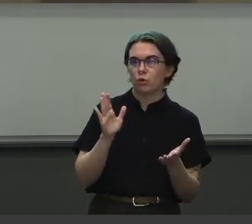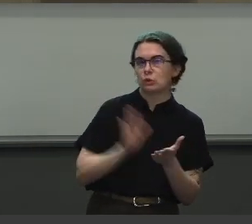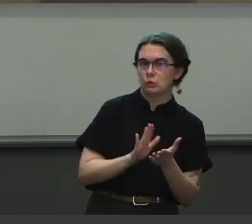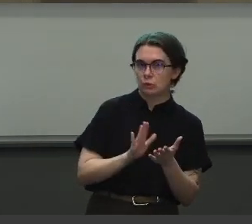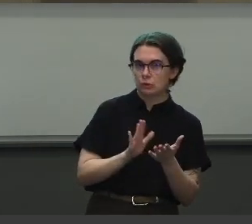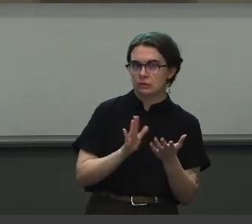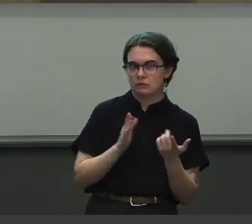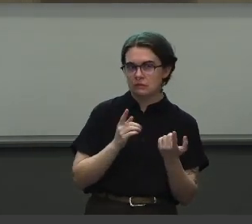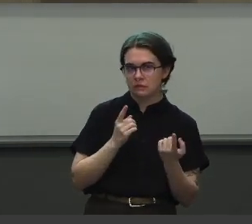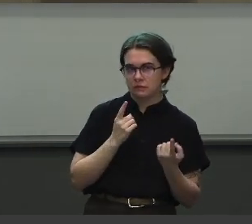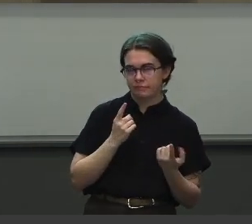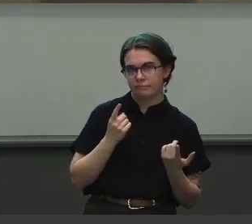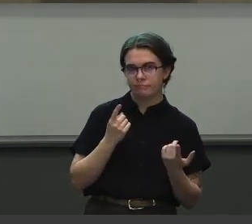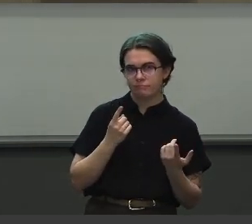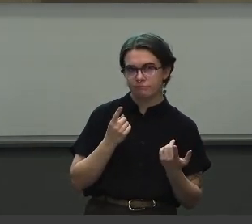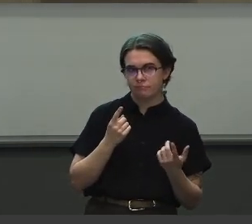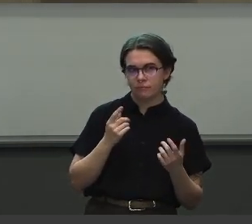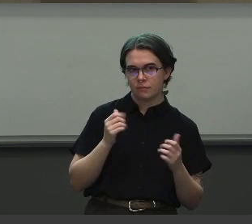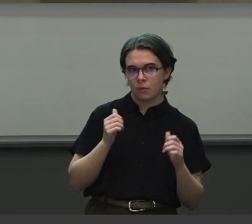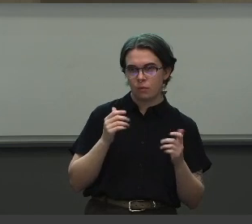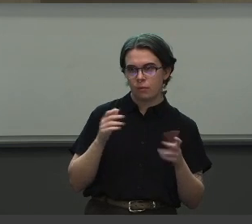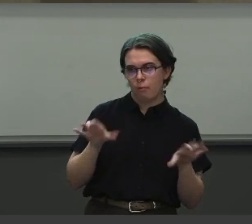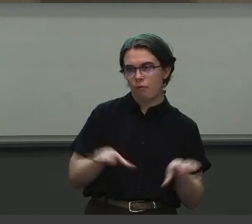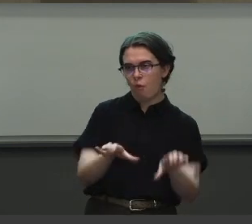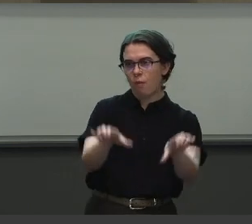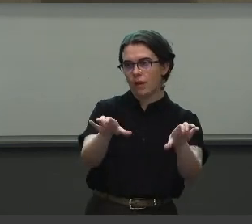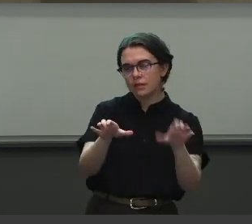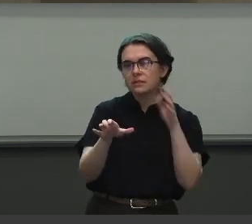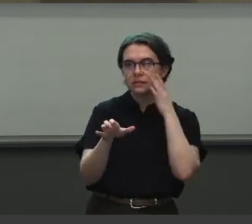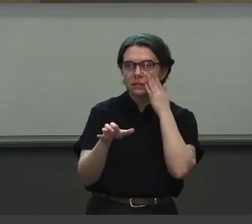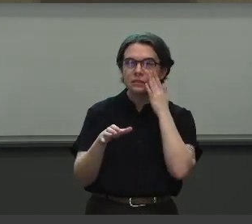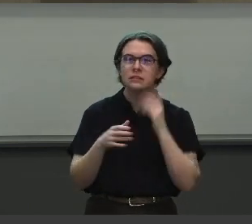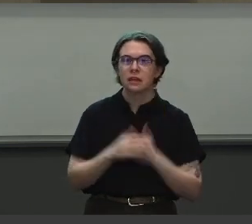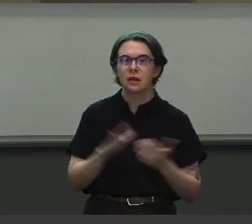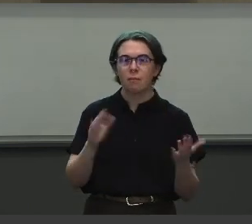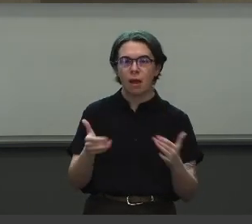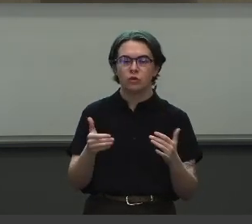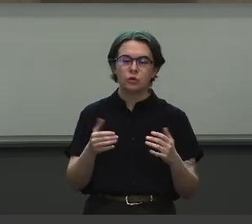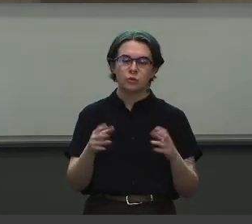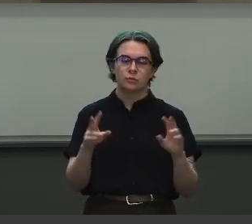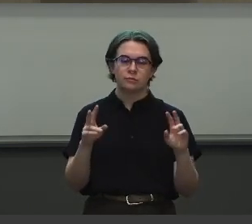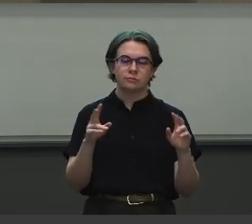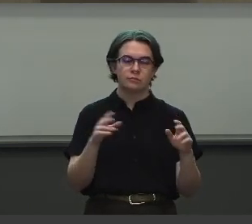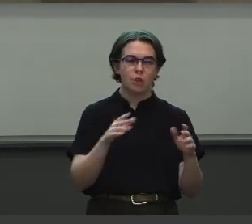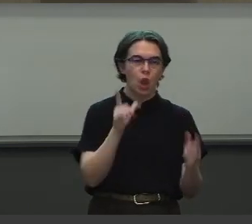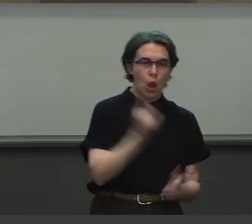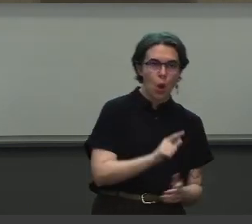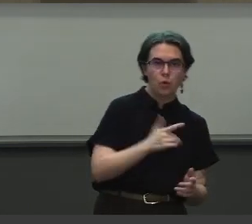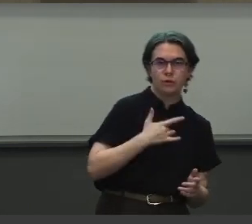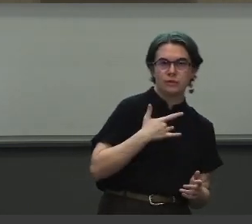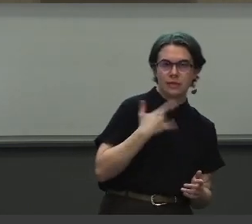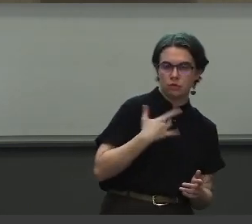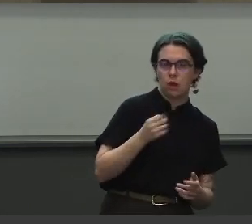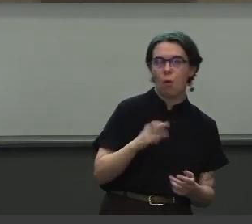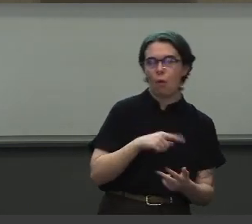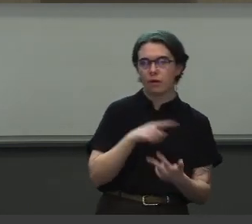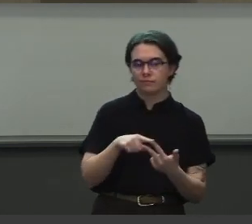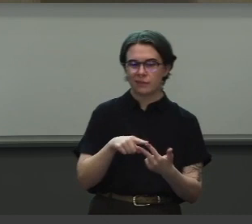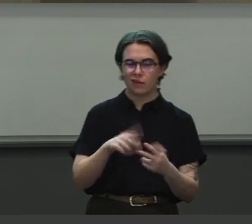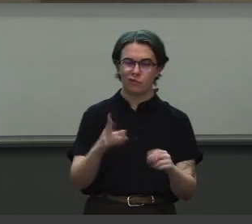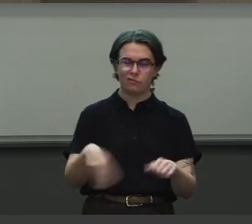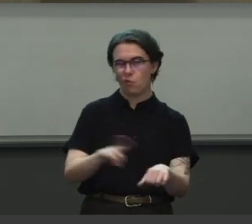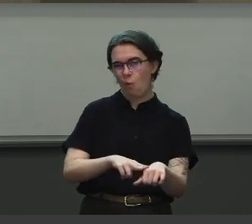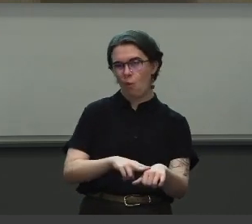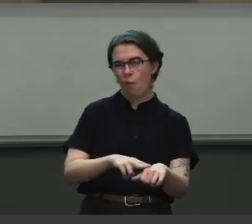parameters relative to unisensory or baseline conditions. So it's showing that altering the sensory